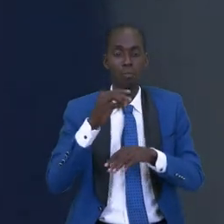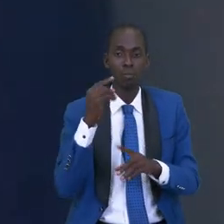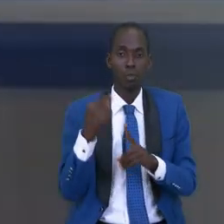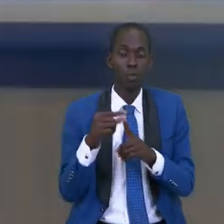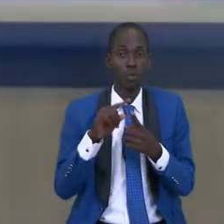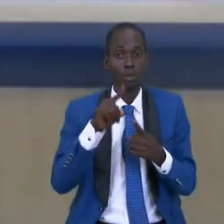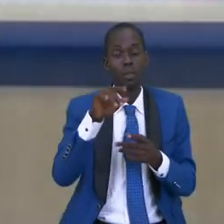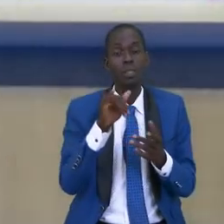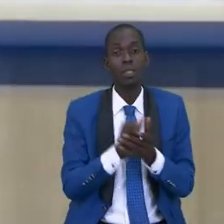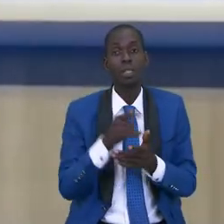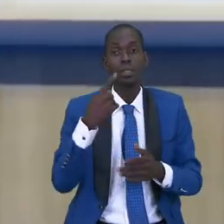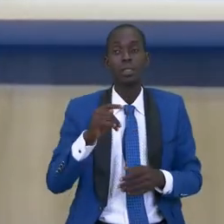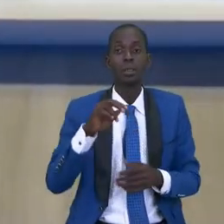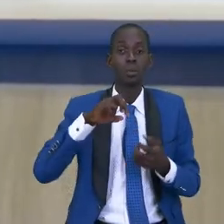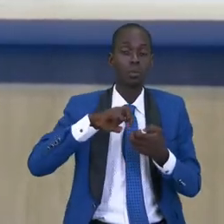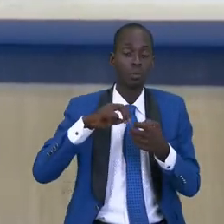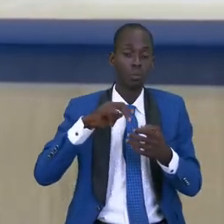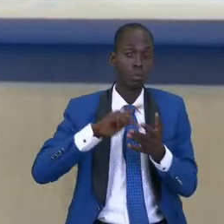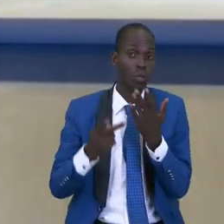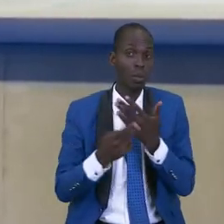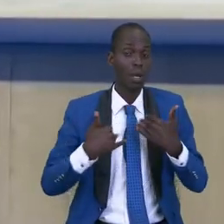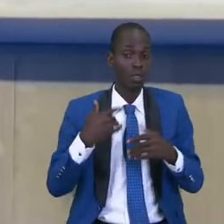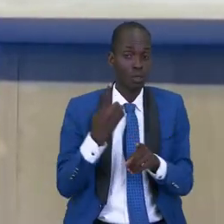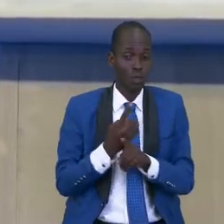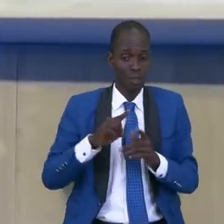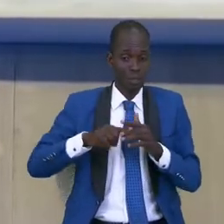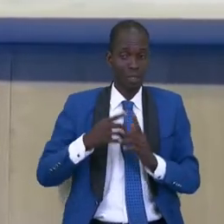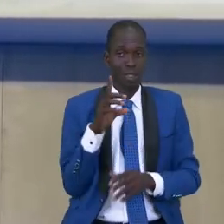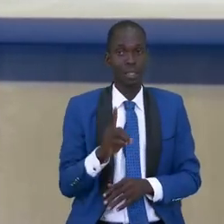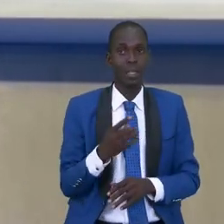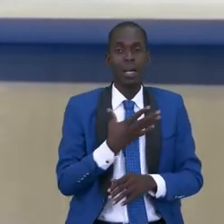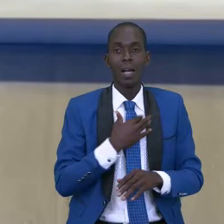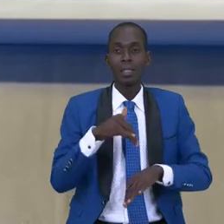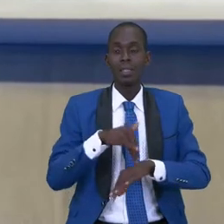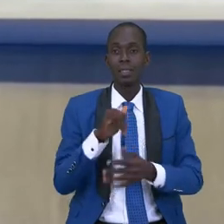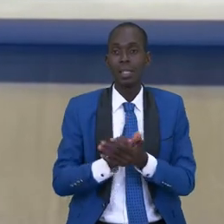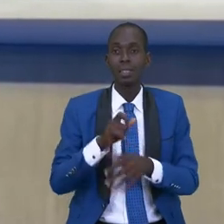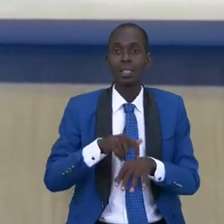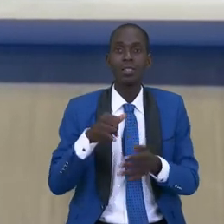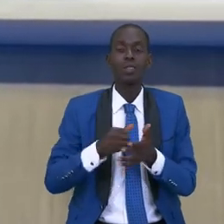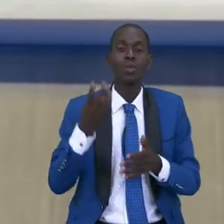Pastor W.F. Kumuyi, was giving the message. And while the message was going